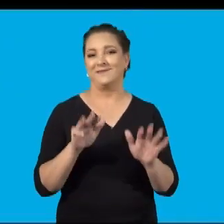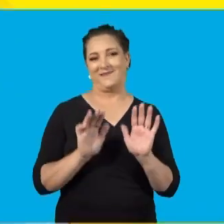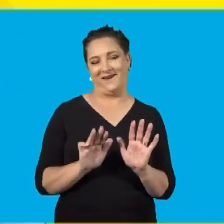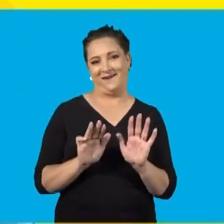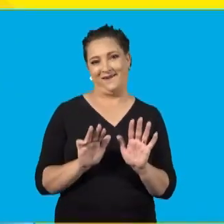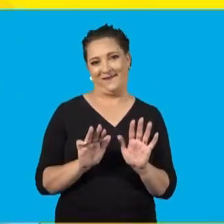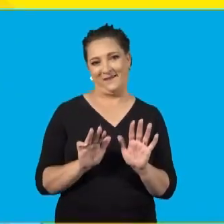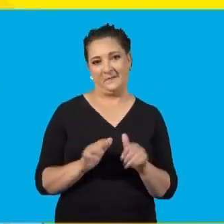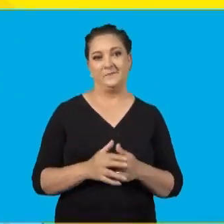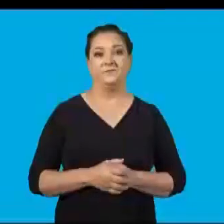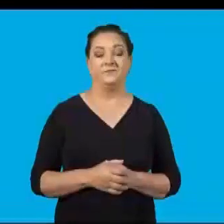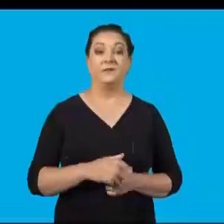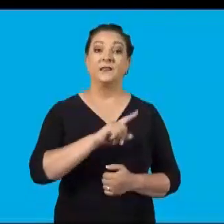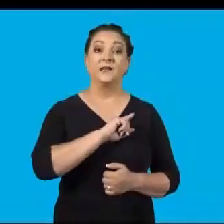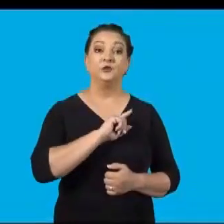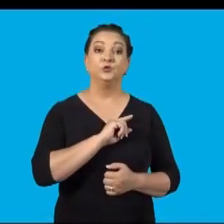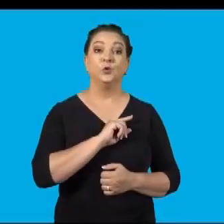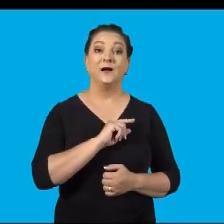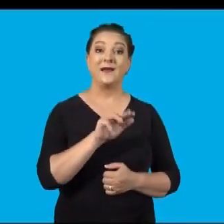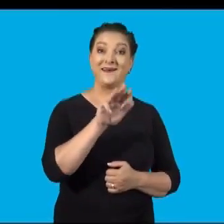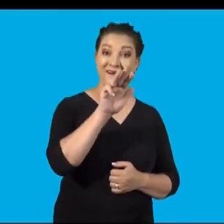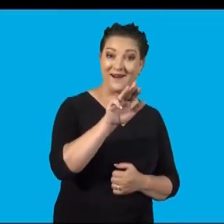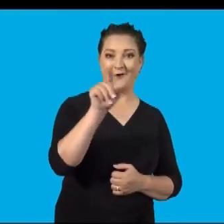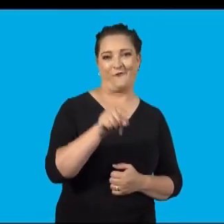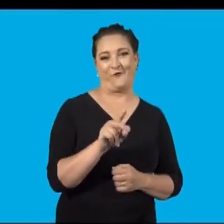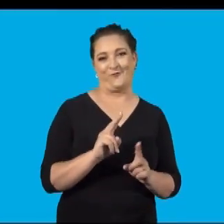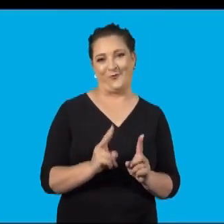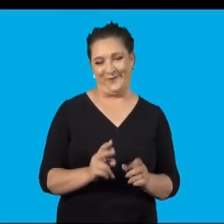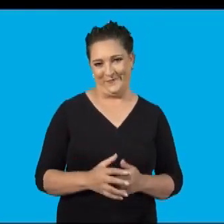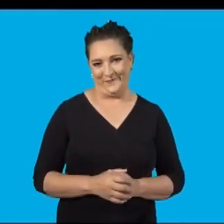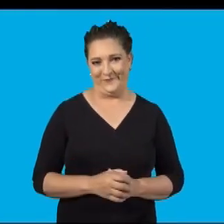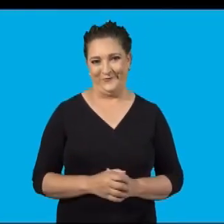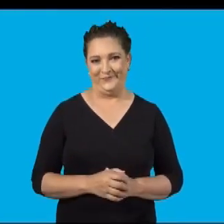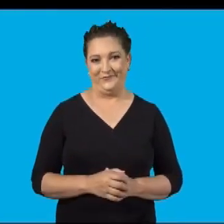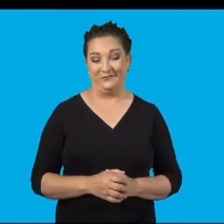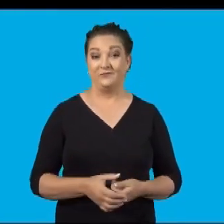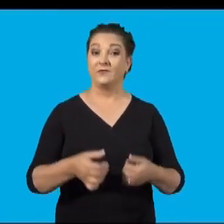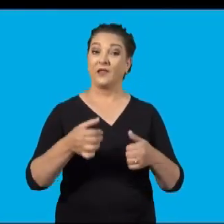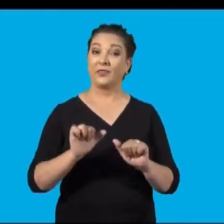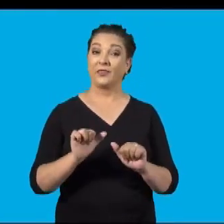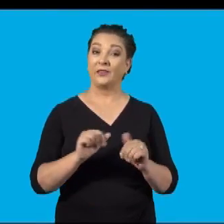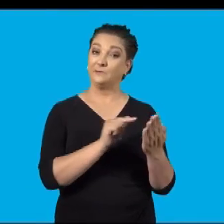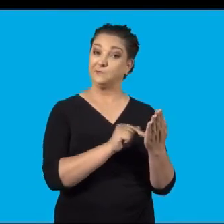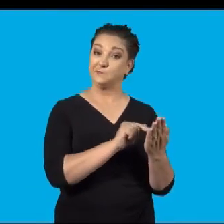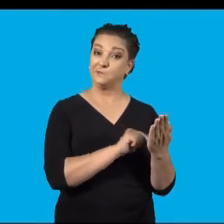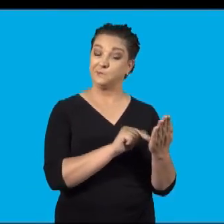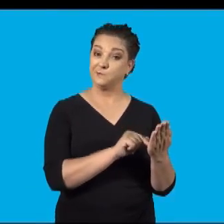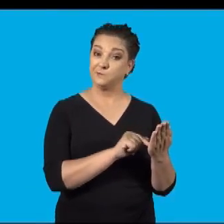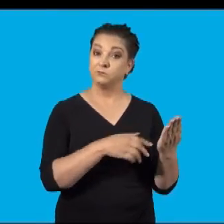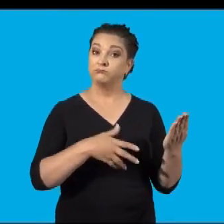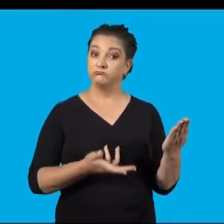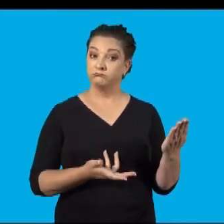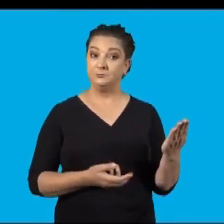get 9 months. So I come here, then I say 9 over 12. Okay? And then if you punch that